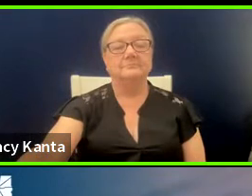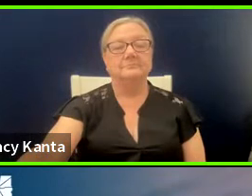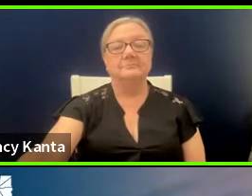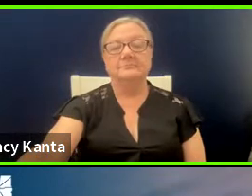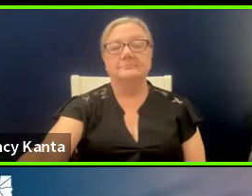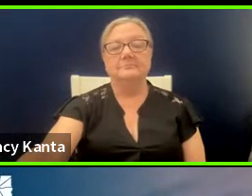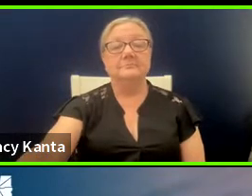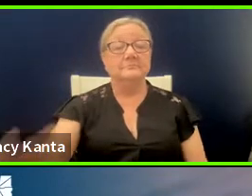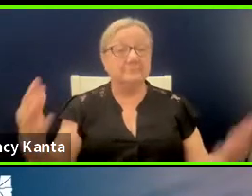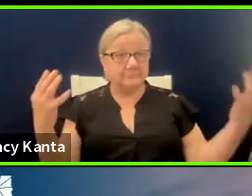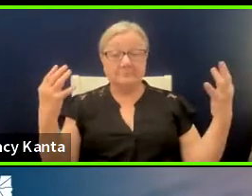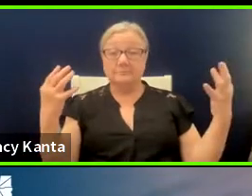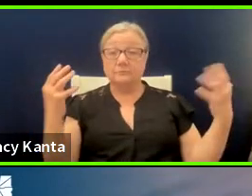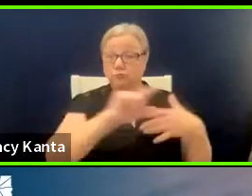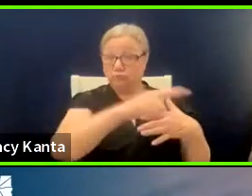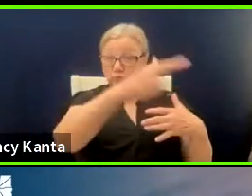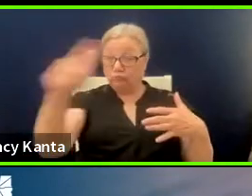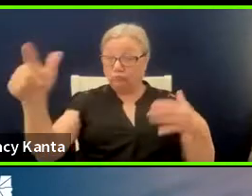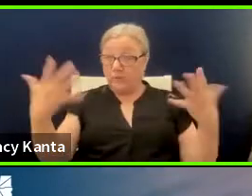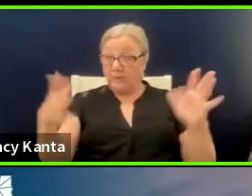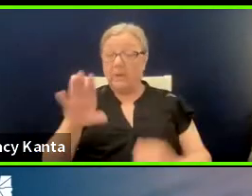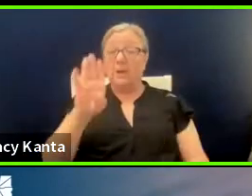Is that everyone? Has Brent gone?